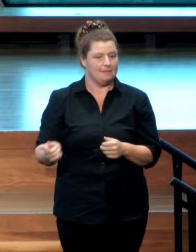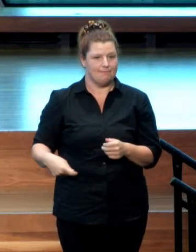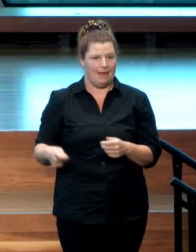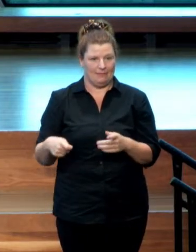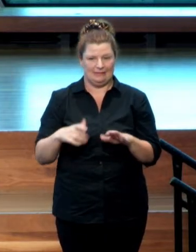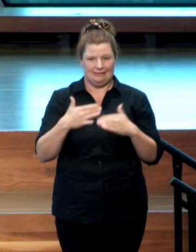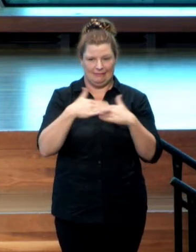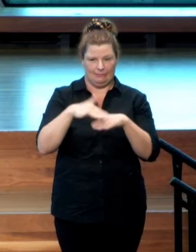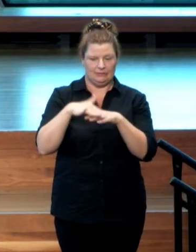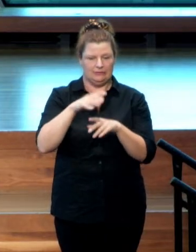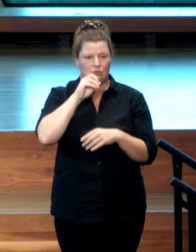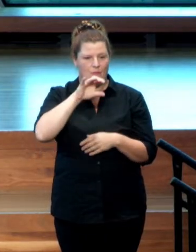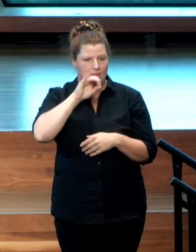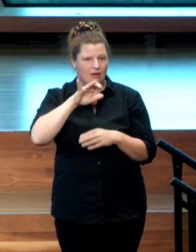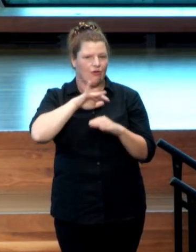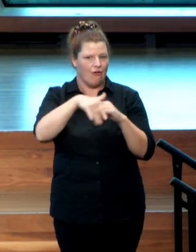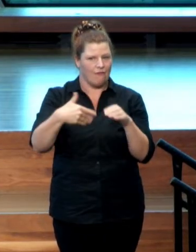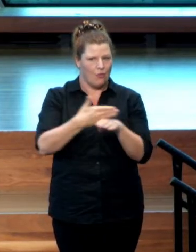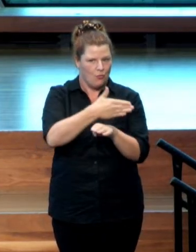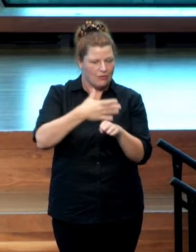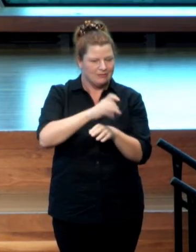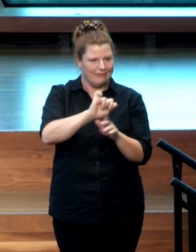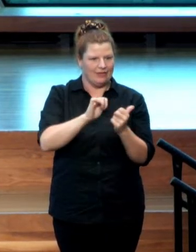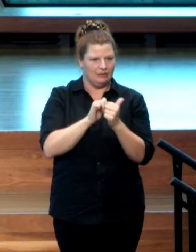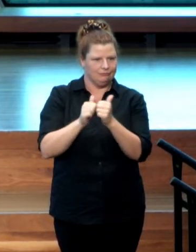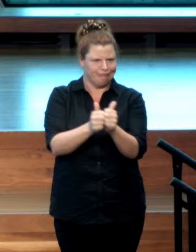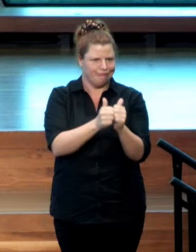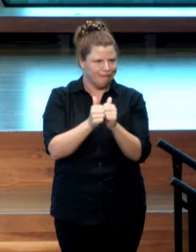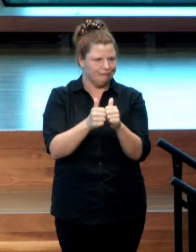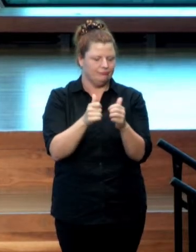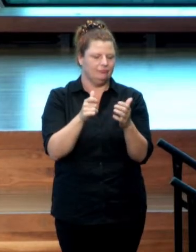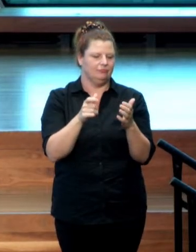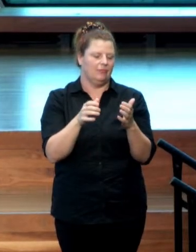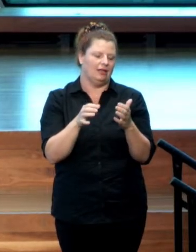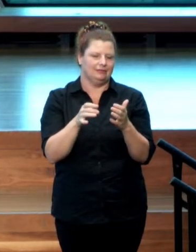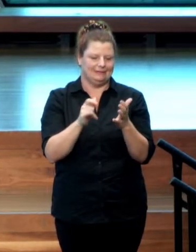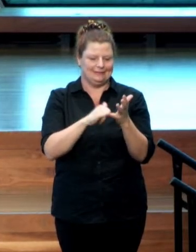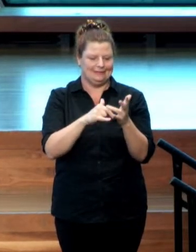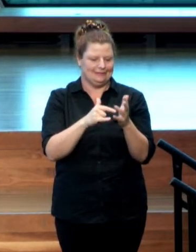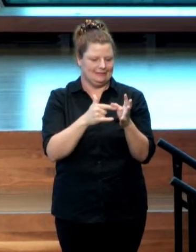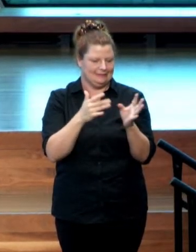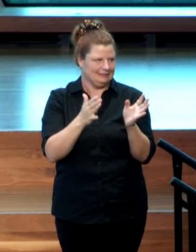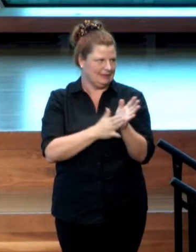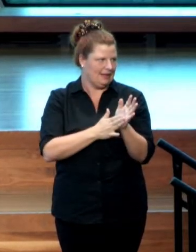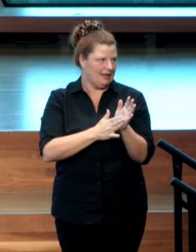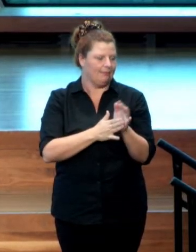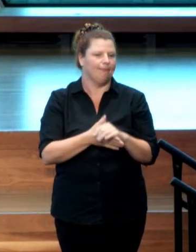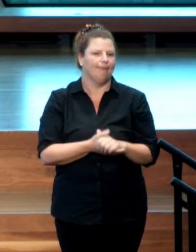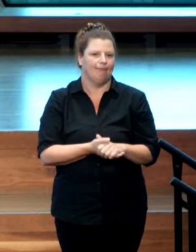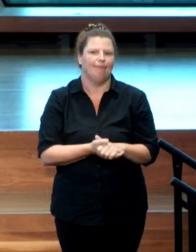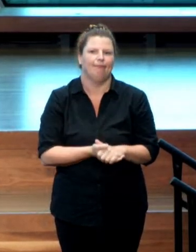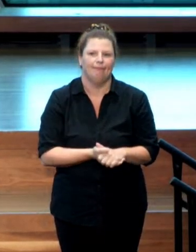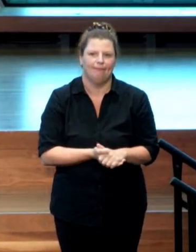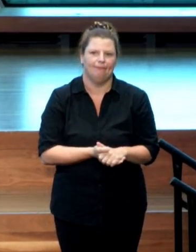a comic about workers and their unions by Sam Wallman, published by Scribe Publications.